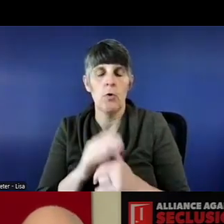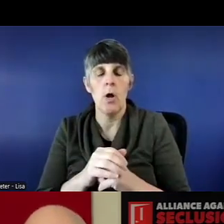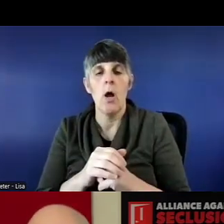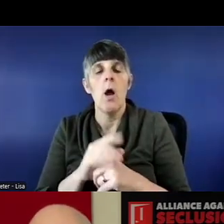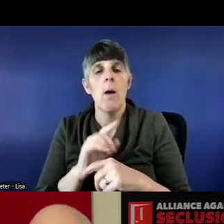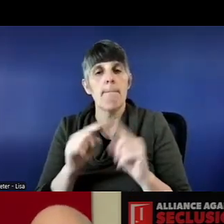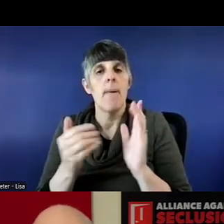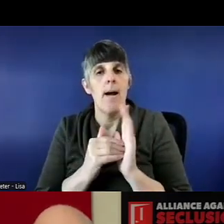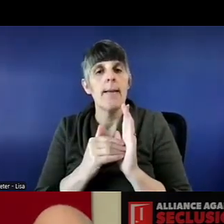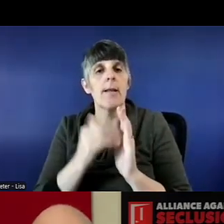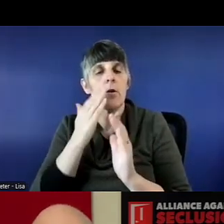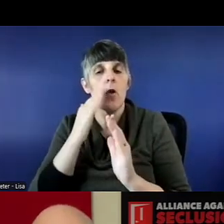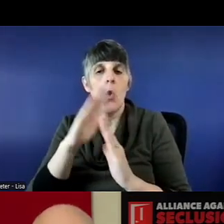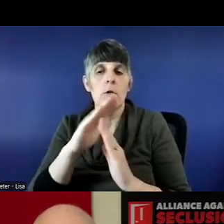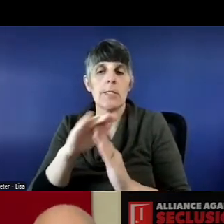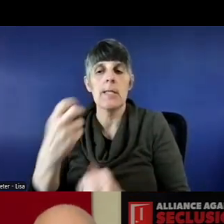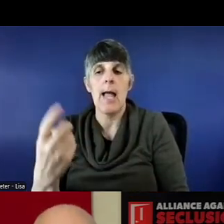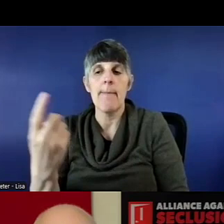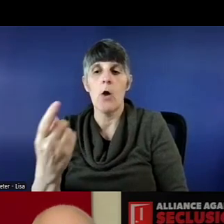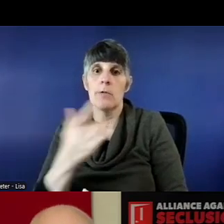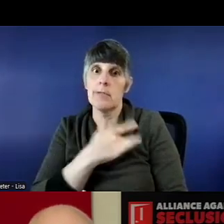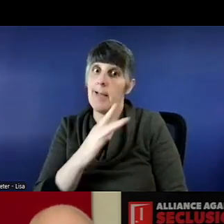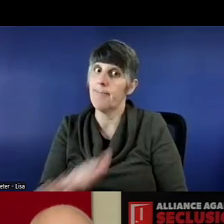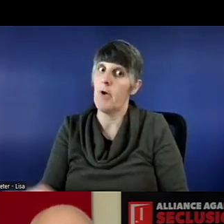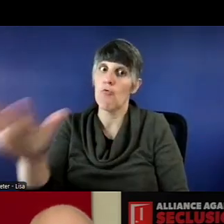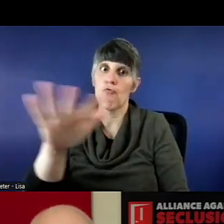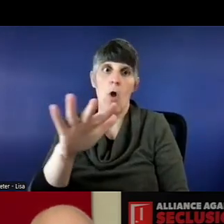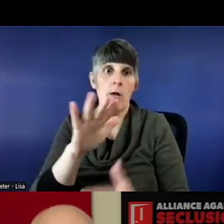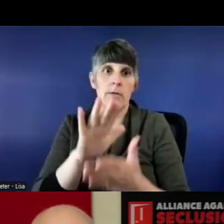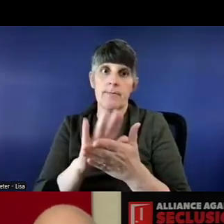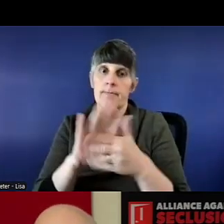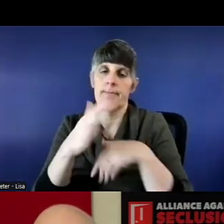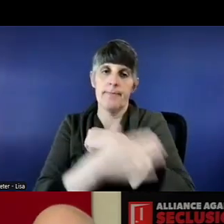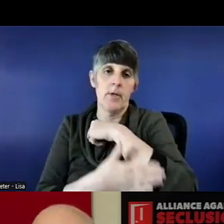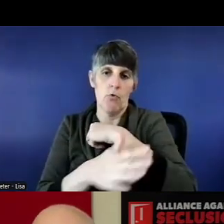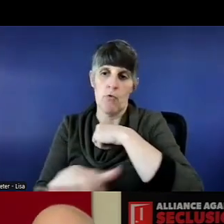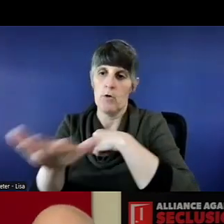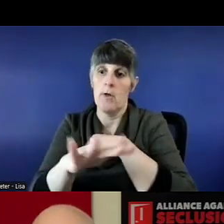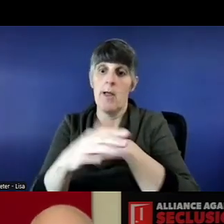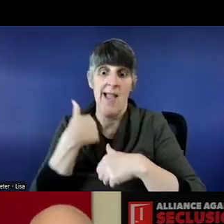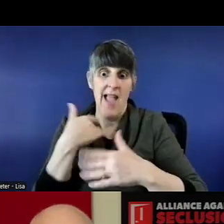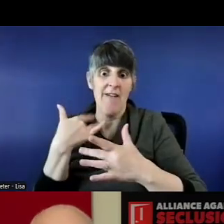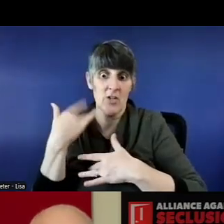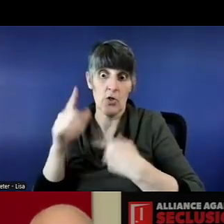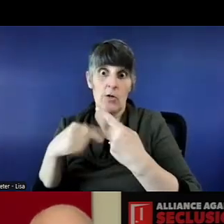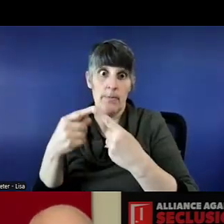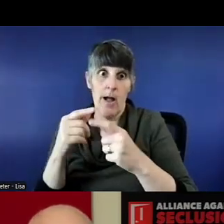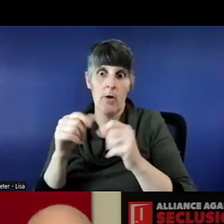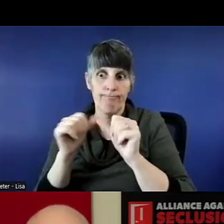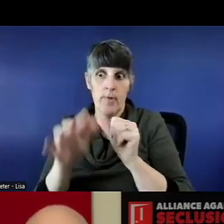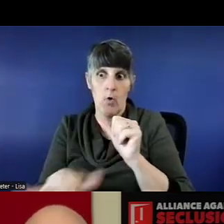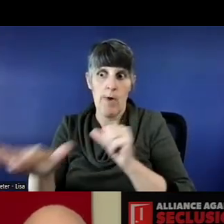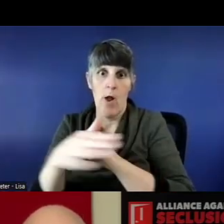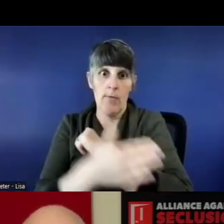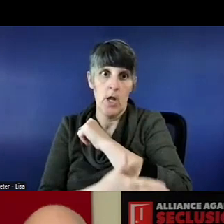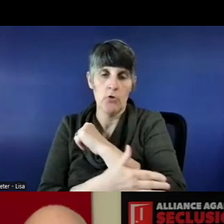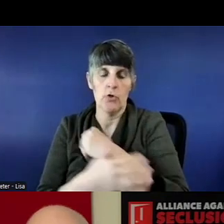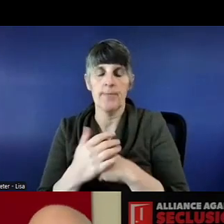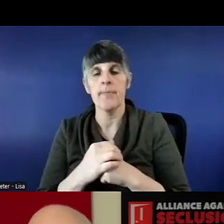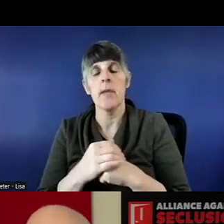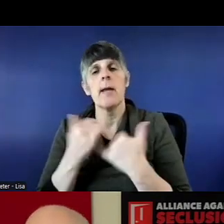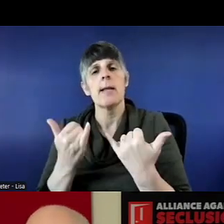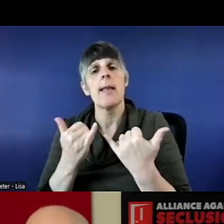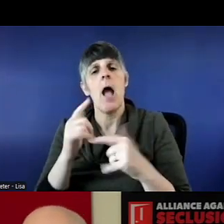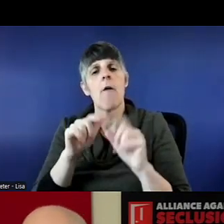But again, timeout rooms are used in schools across the country, and there are concerns about them being used in schools around the country. Now, from